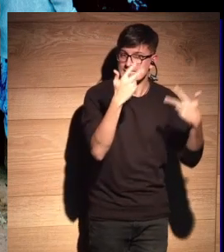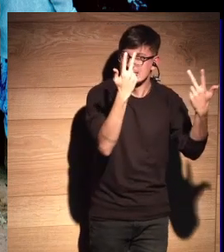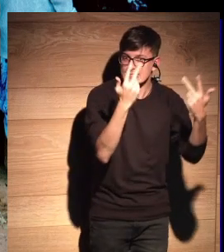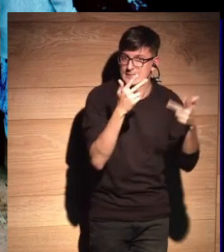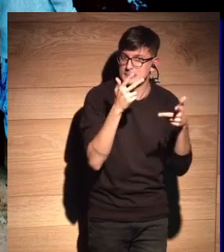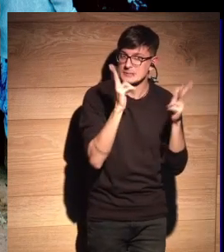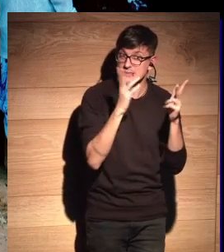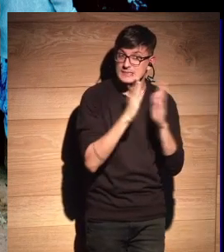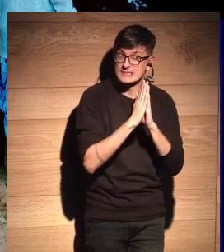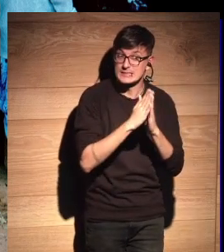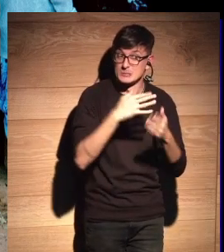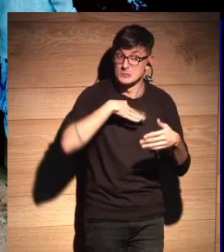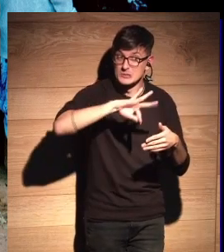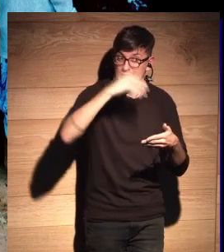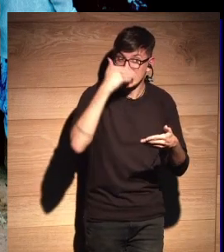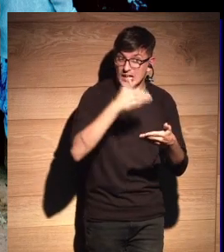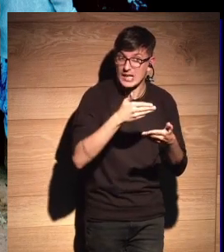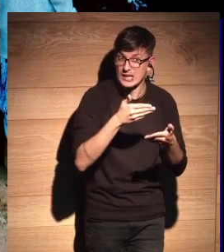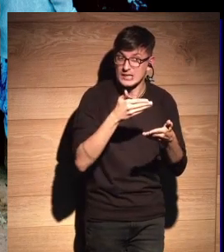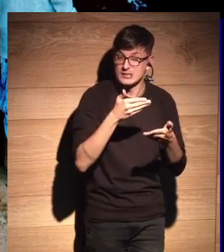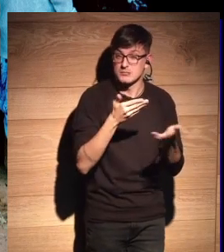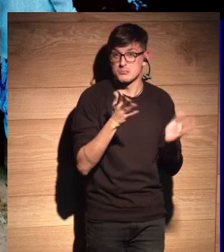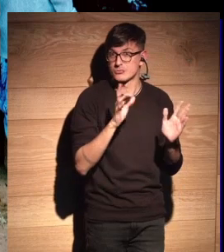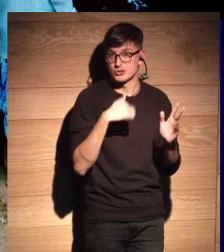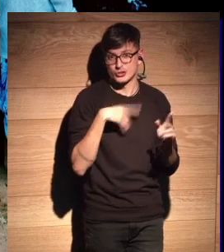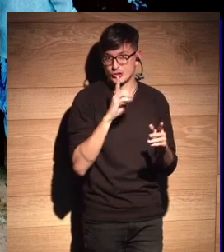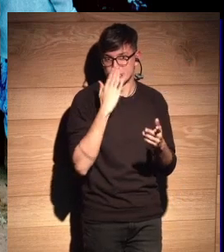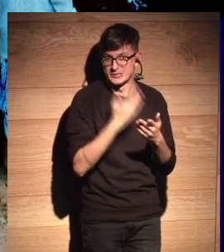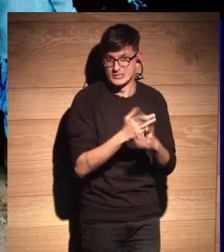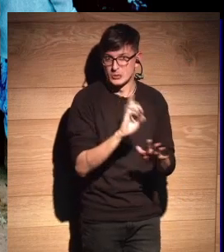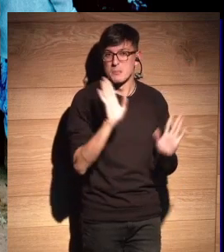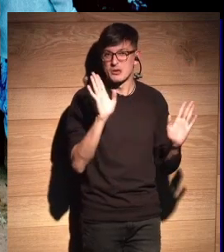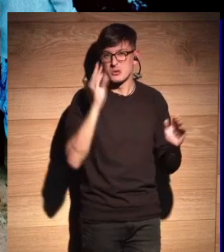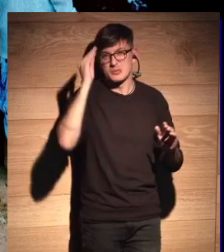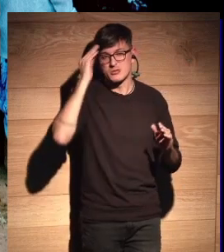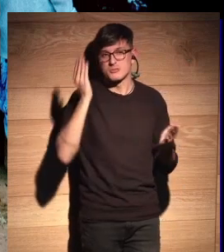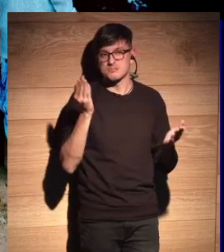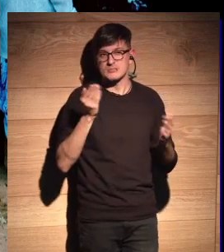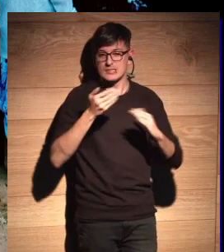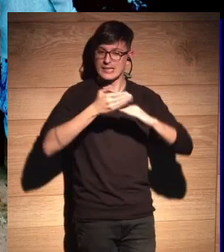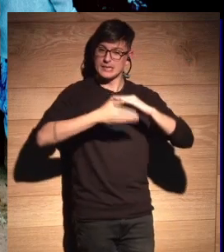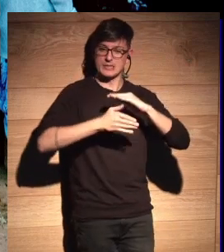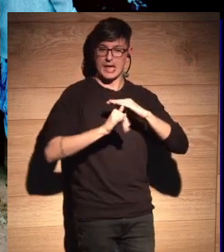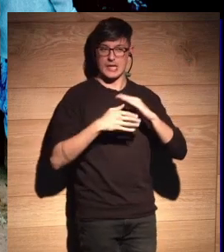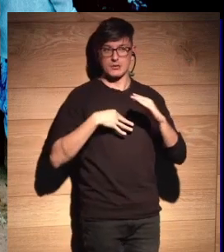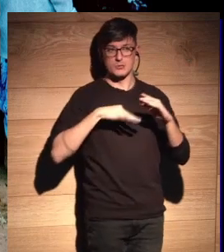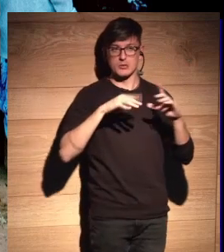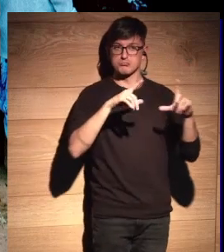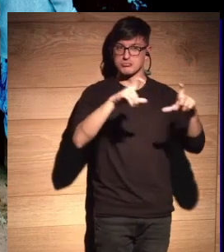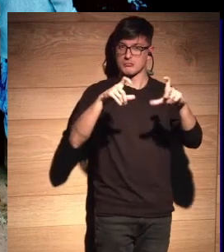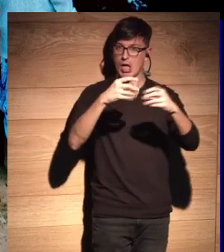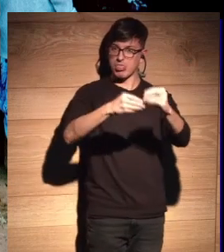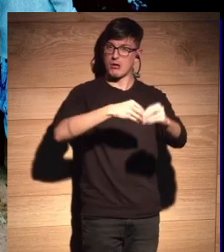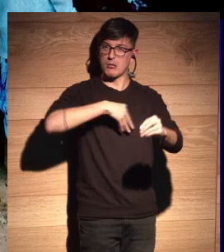There's a limit to how much you can add. If you look at the history of photography from like day one,